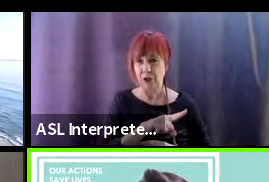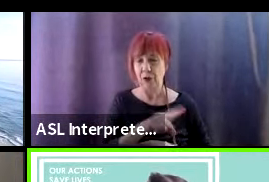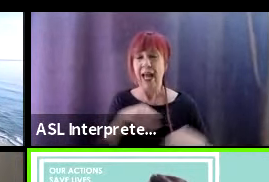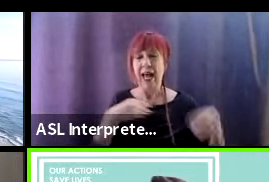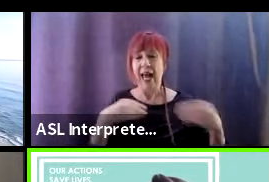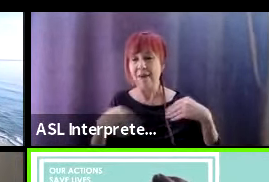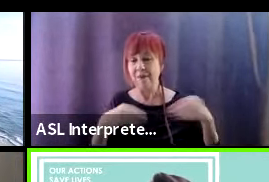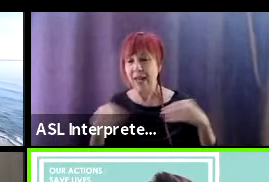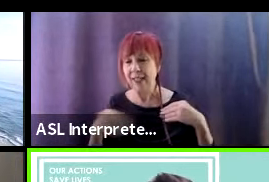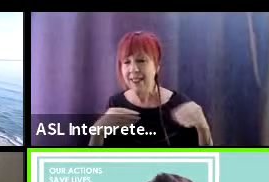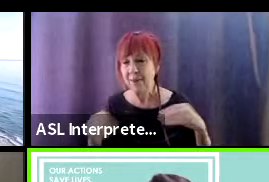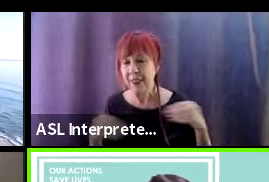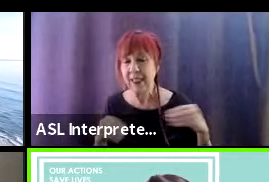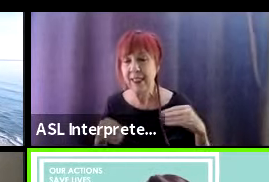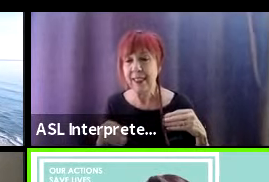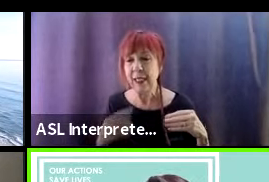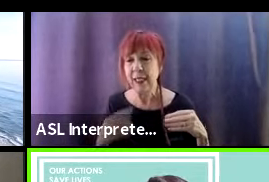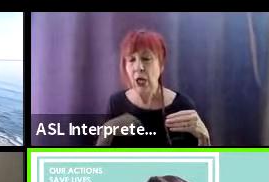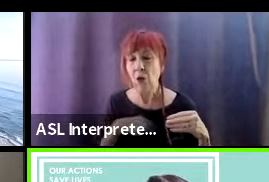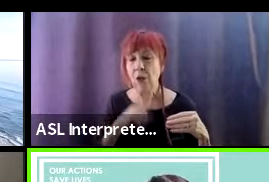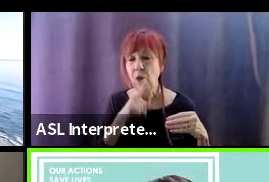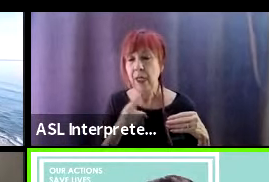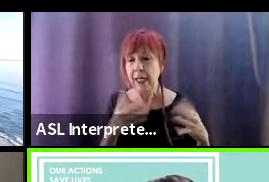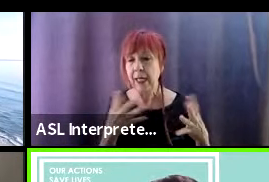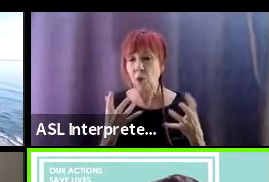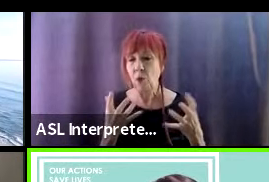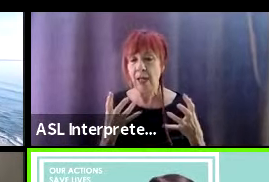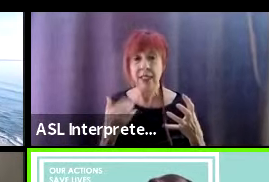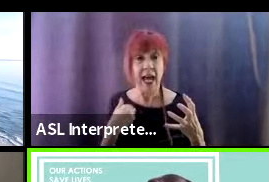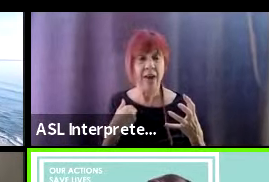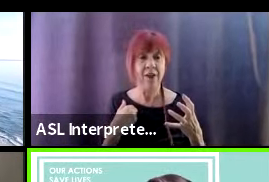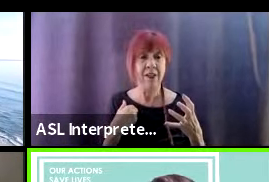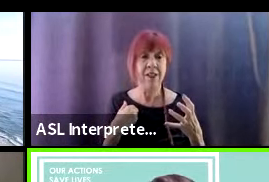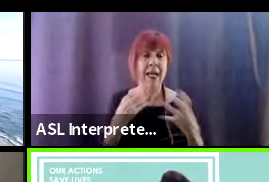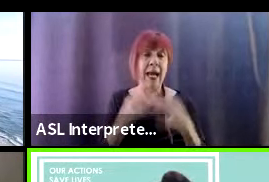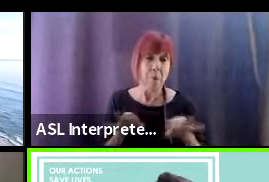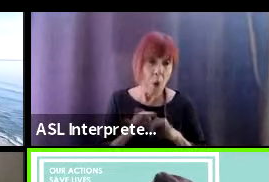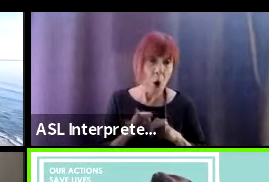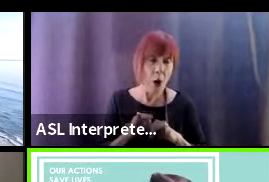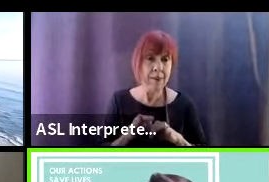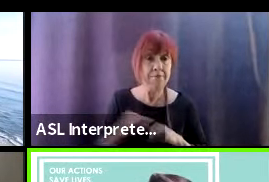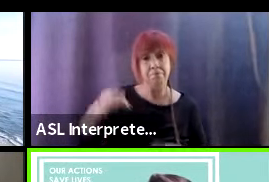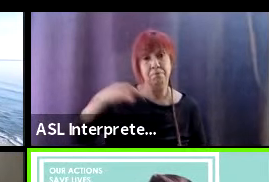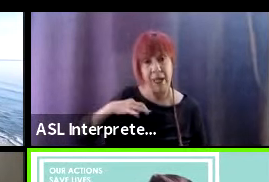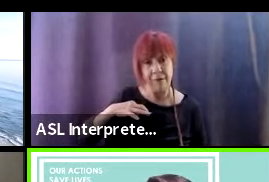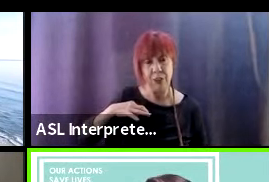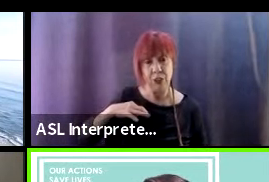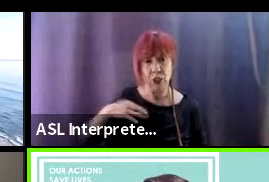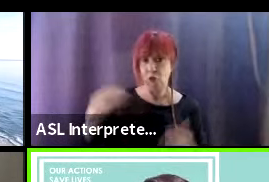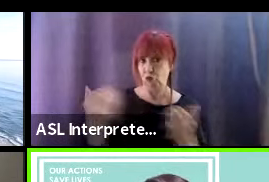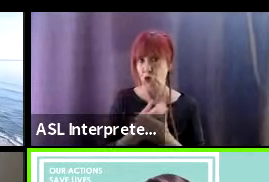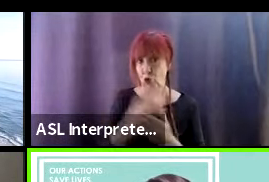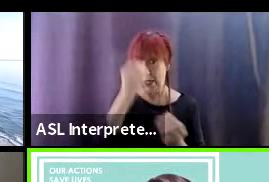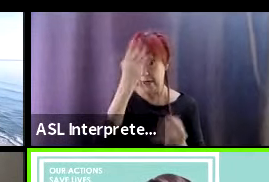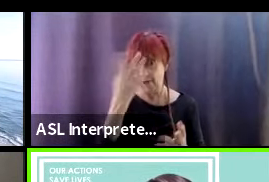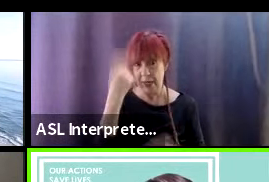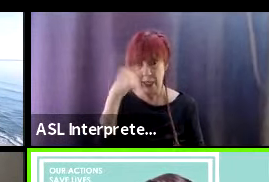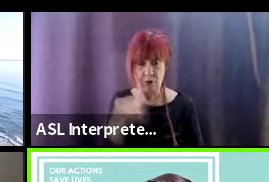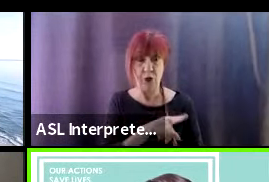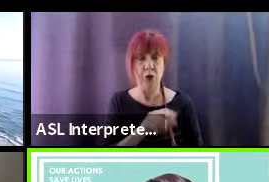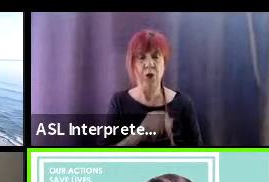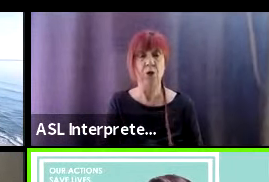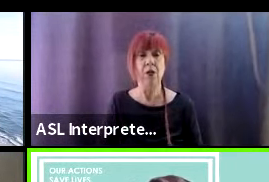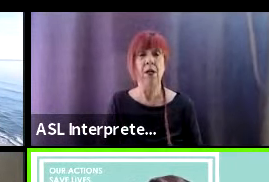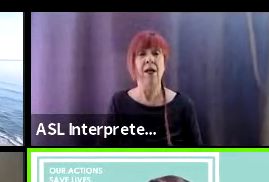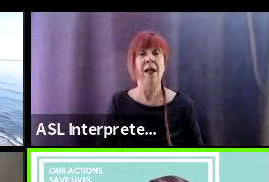flexibility. We really wanted to have important and useful and up-to-date information for you. And I think, now that you've seen sort of the announcements